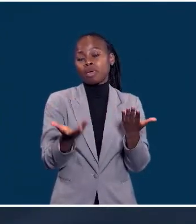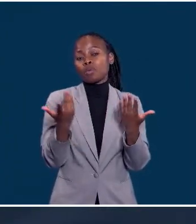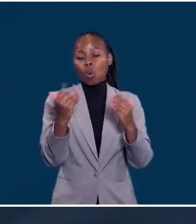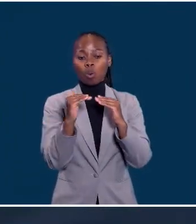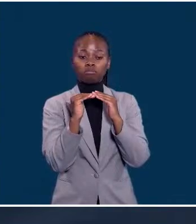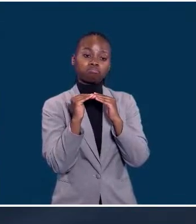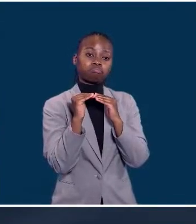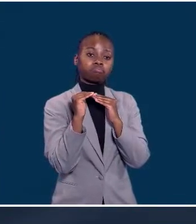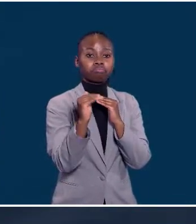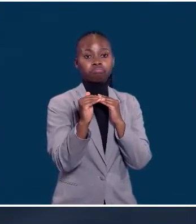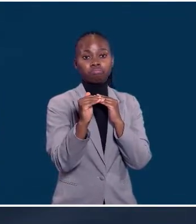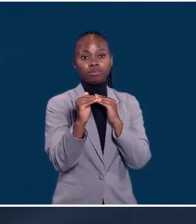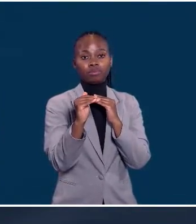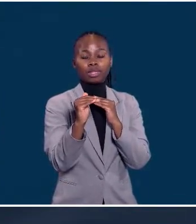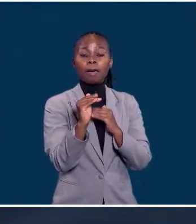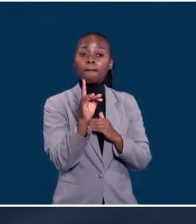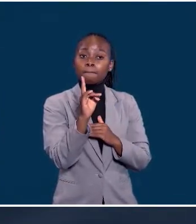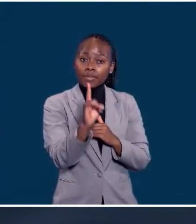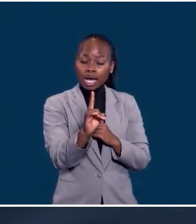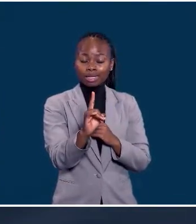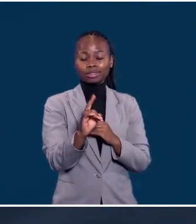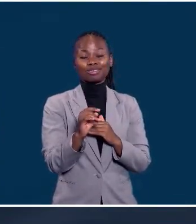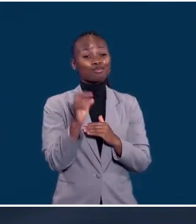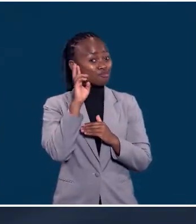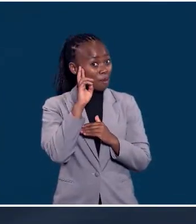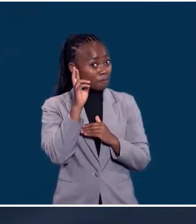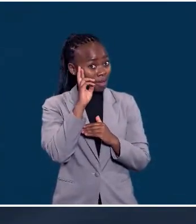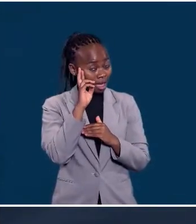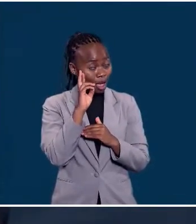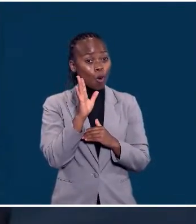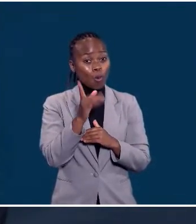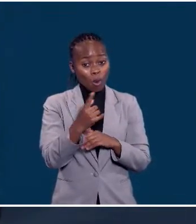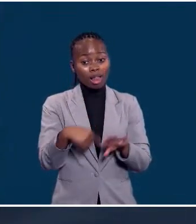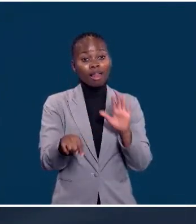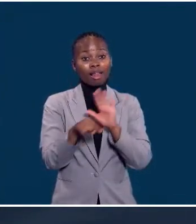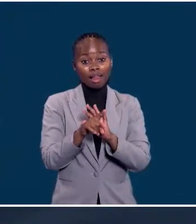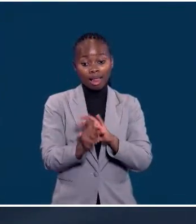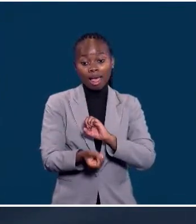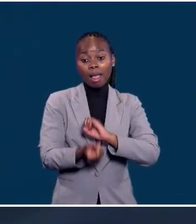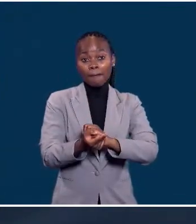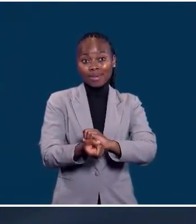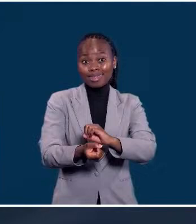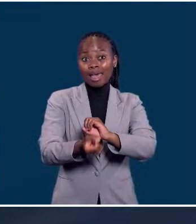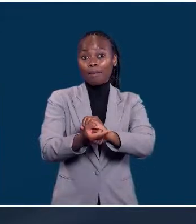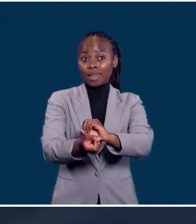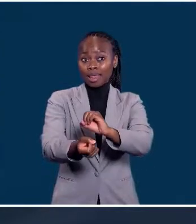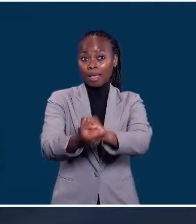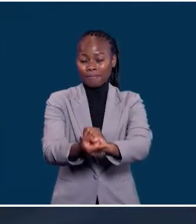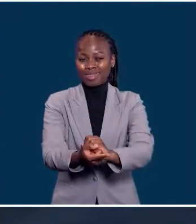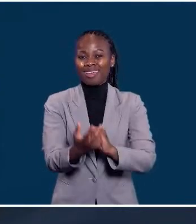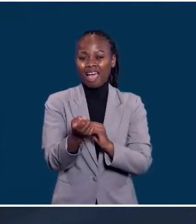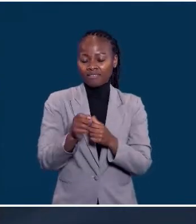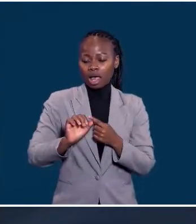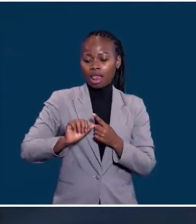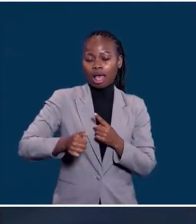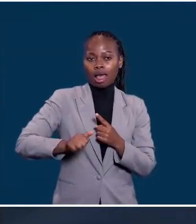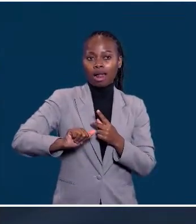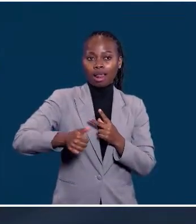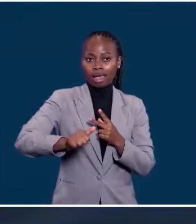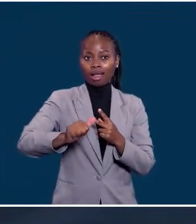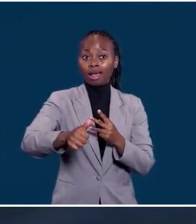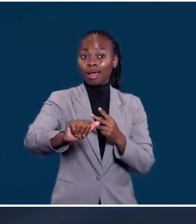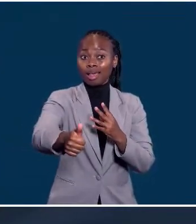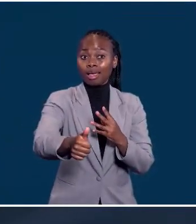is second round effects kick in, which means that producers